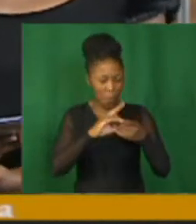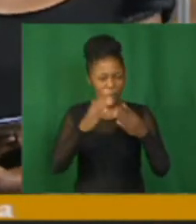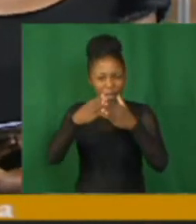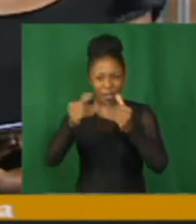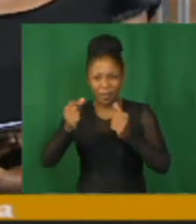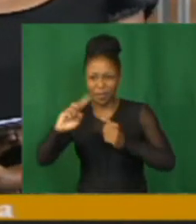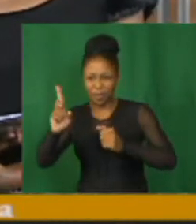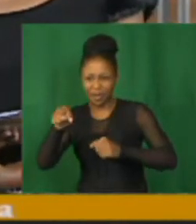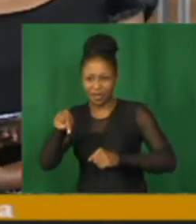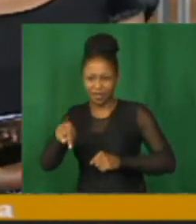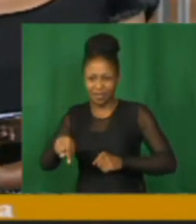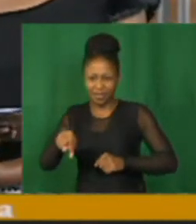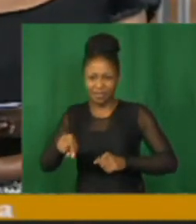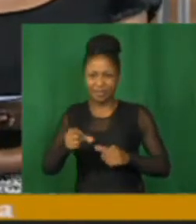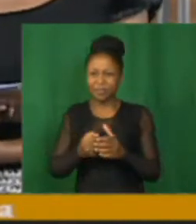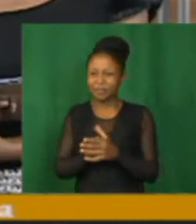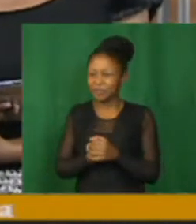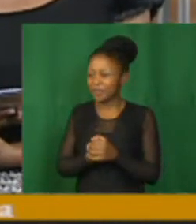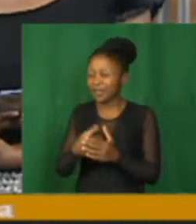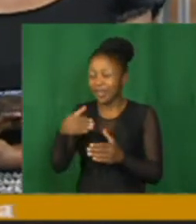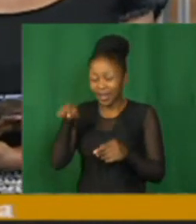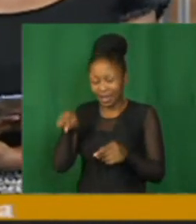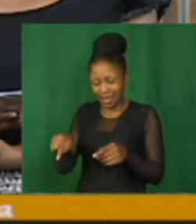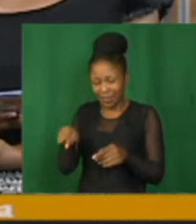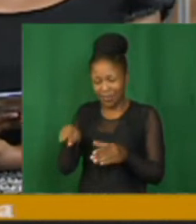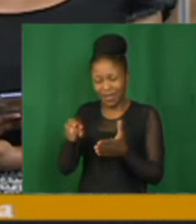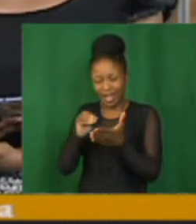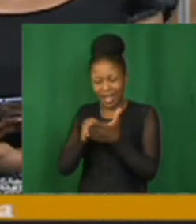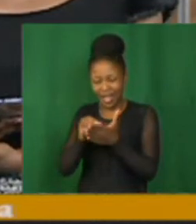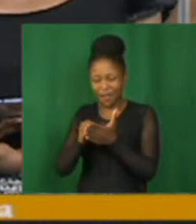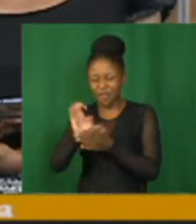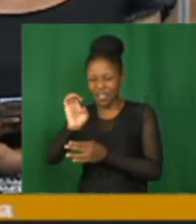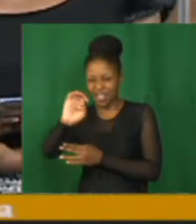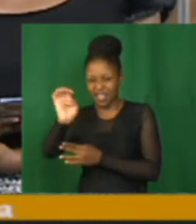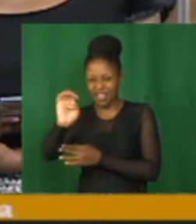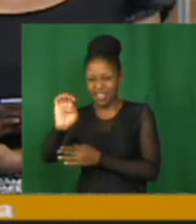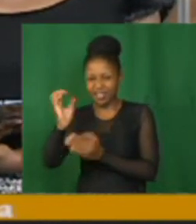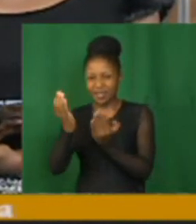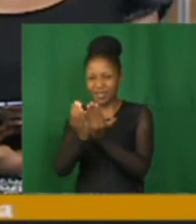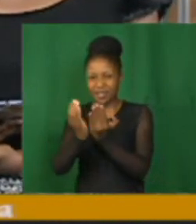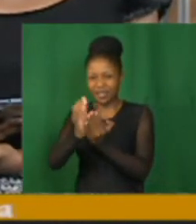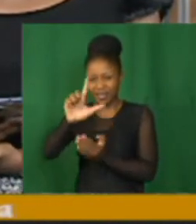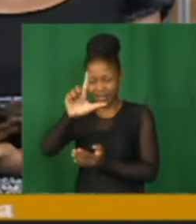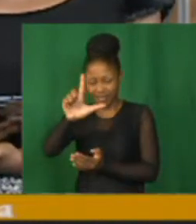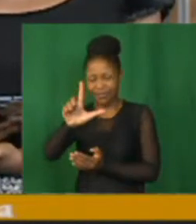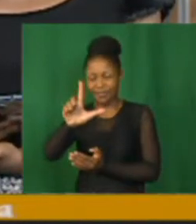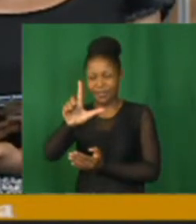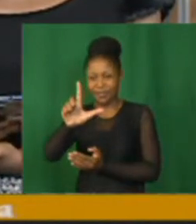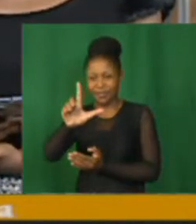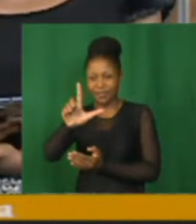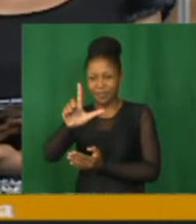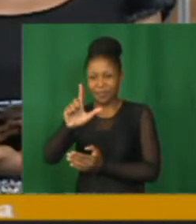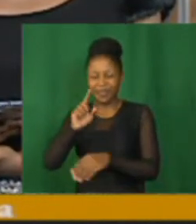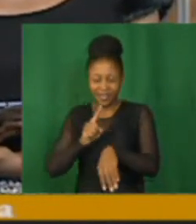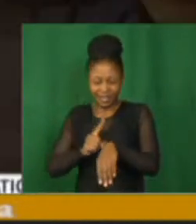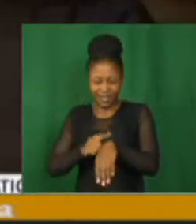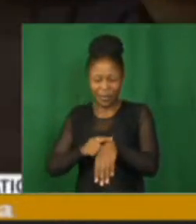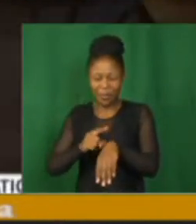our timetable is as follows, dear viewer. Today we have English for the grade 7s from 2